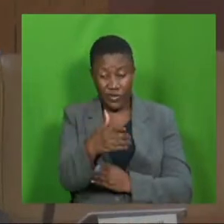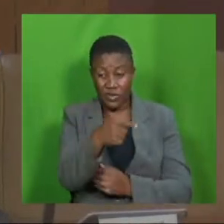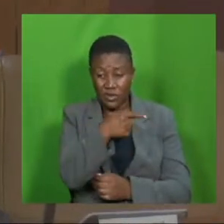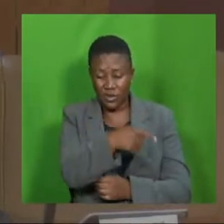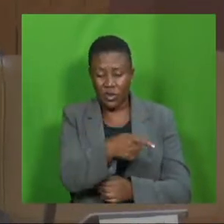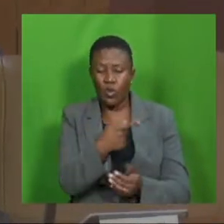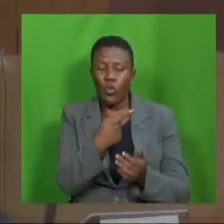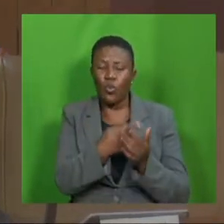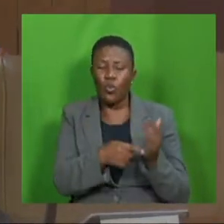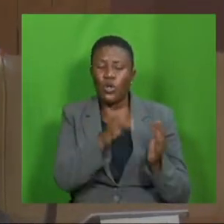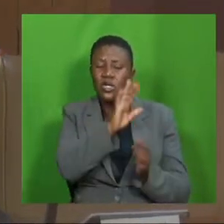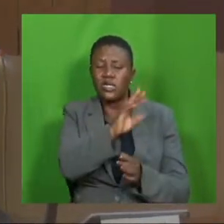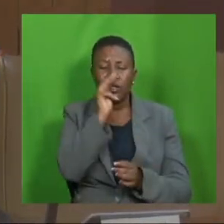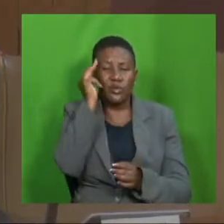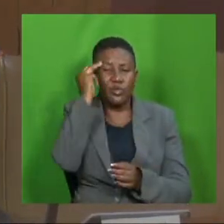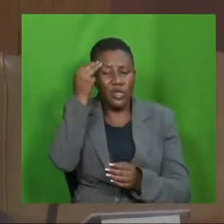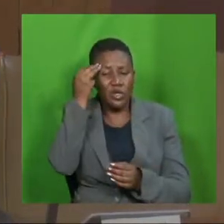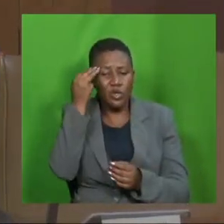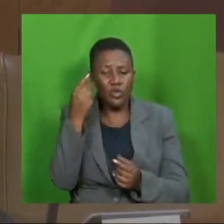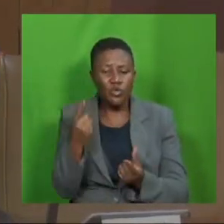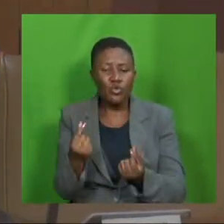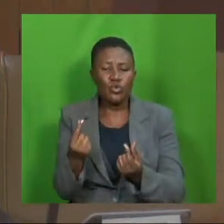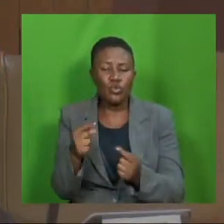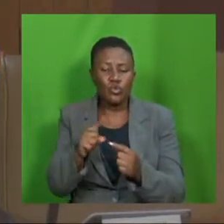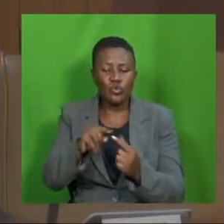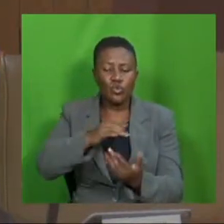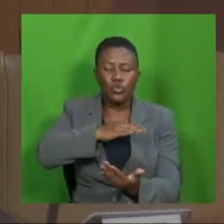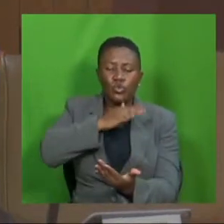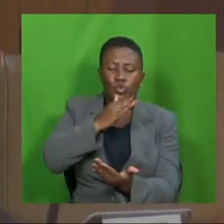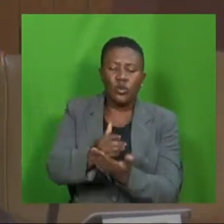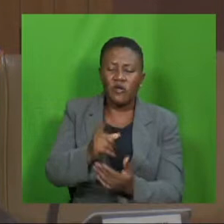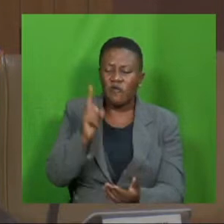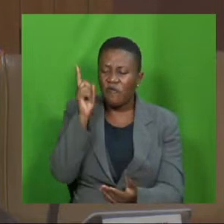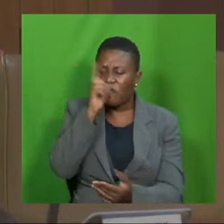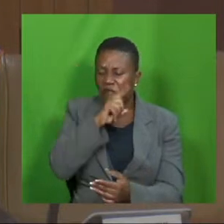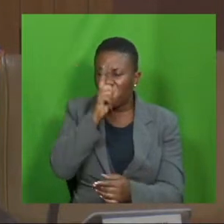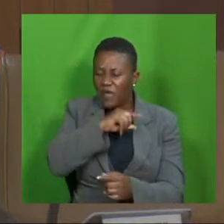the ministry is doing to end the illegal practice of